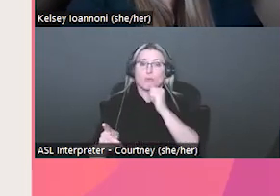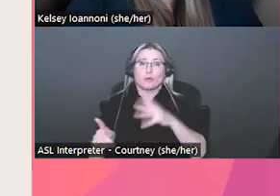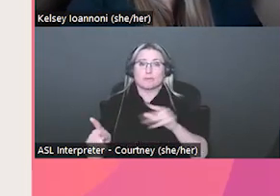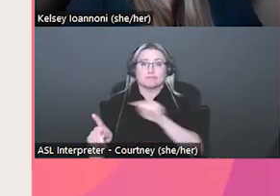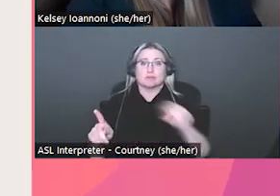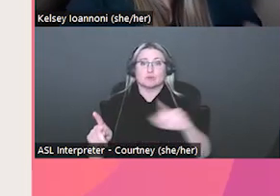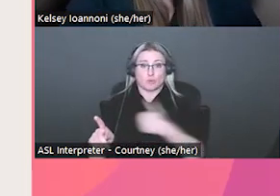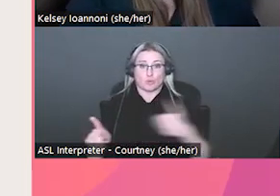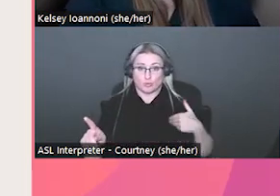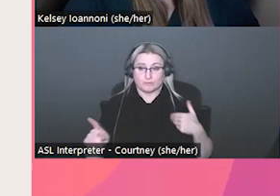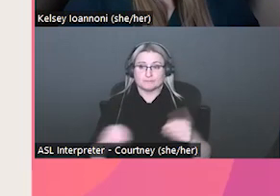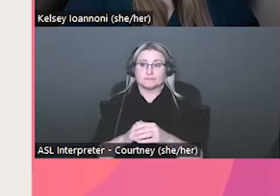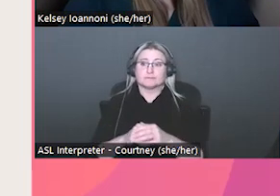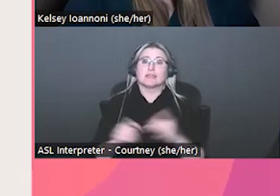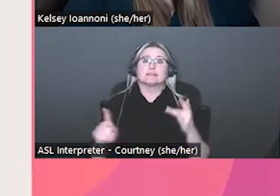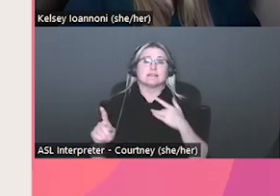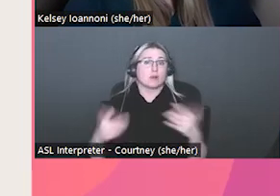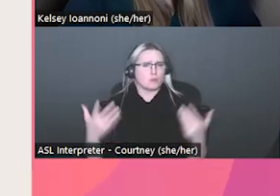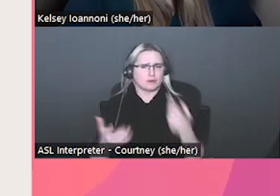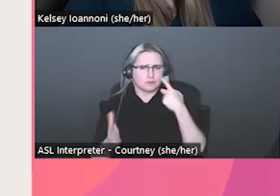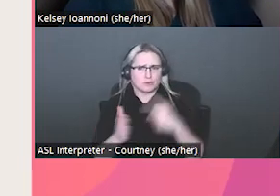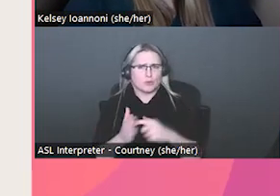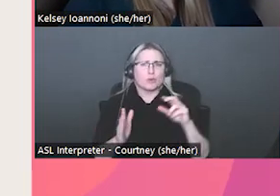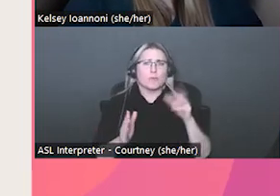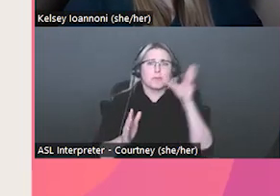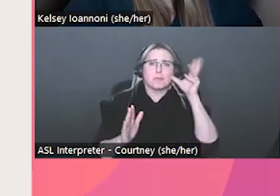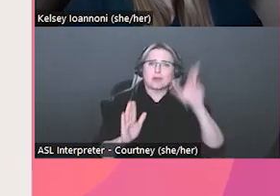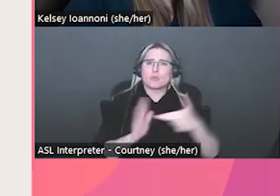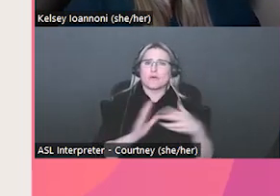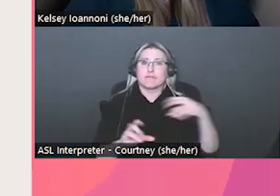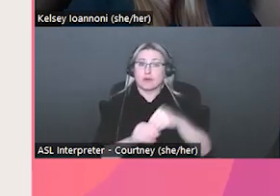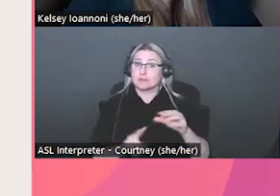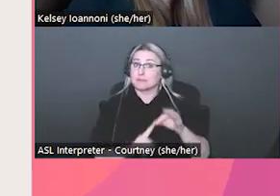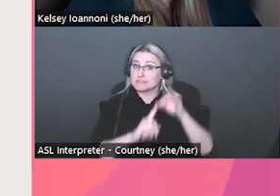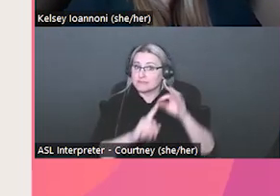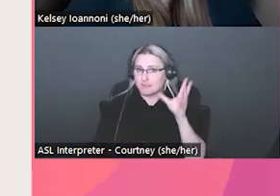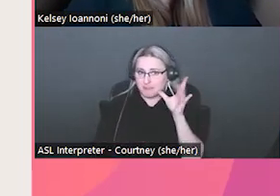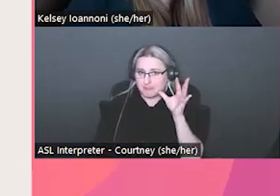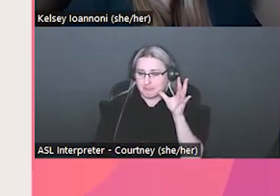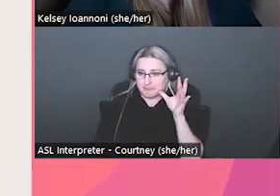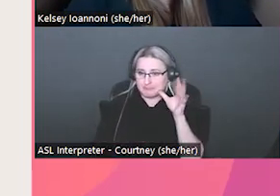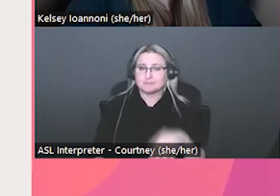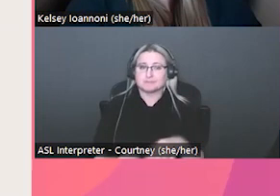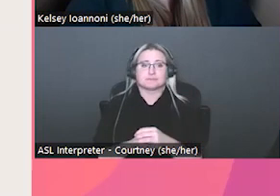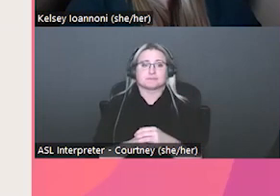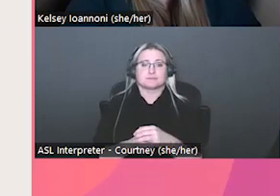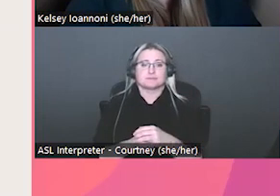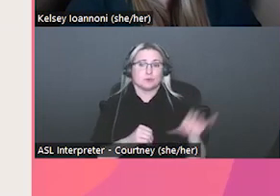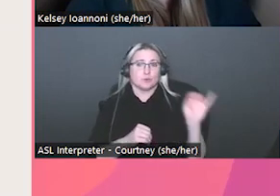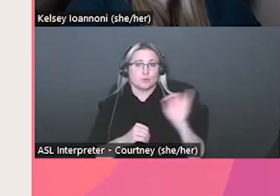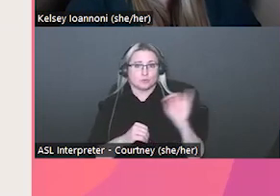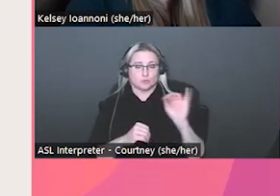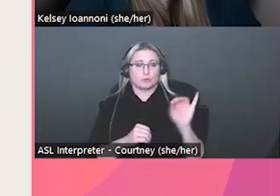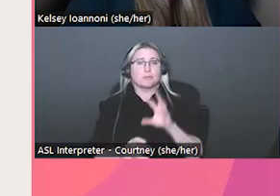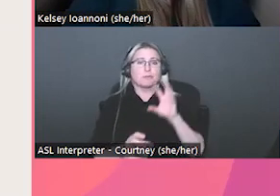was the role that their parents played, more specifically the role their mothers played, in participants' experiences with their